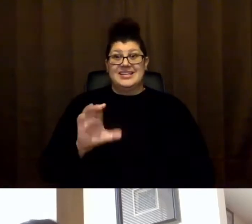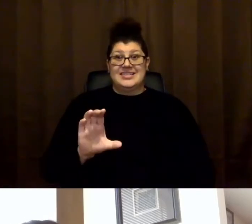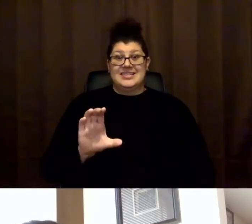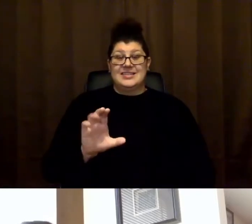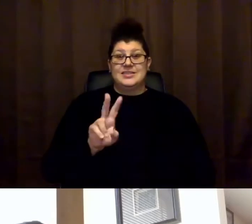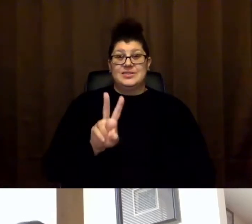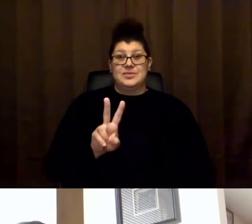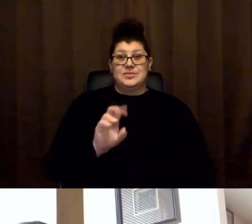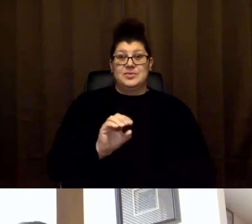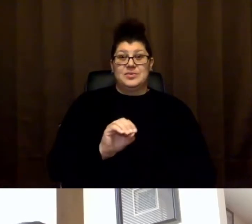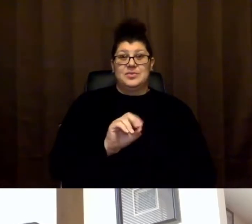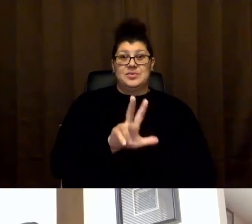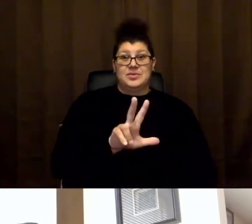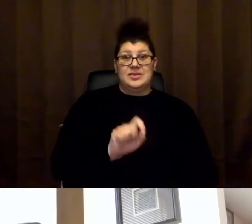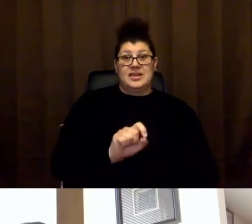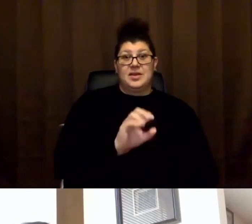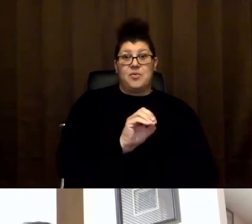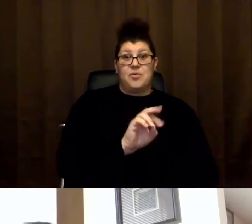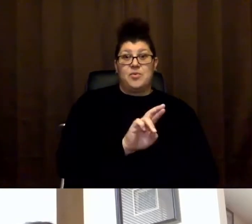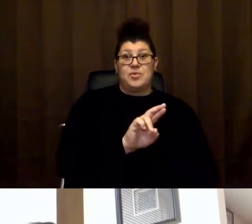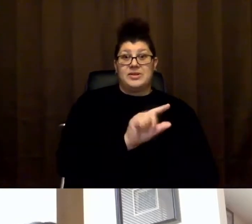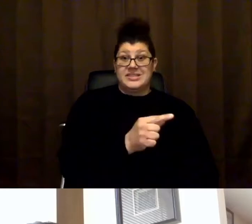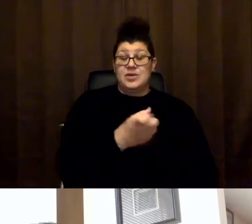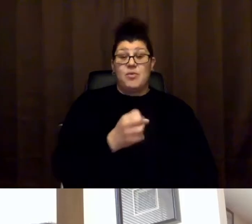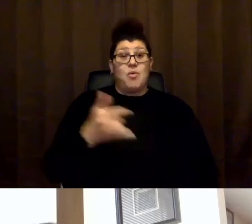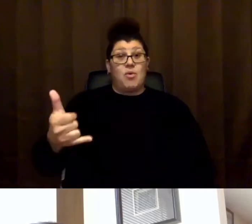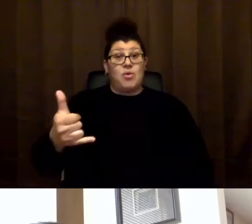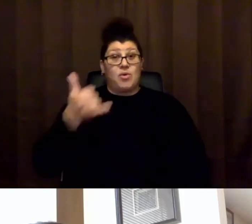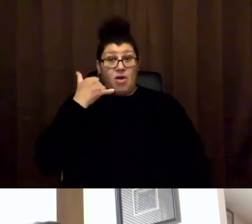ccchc2003.org or call us to make an appointment,